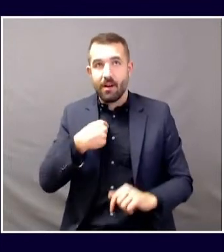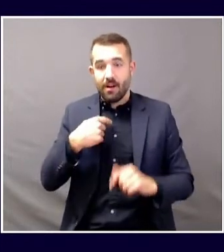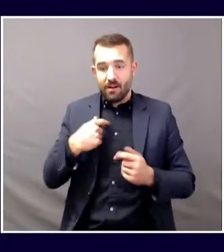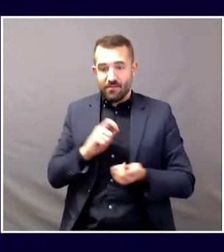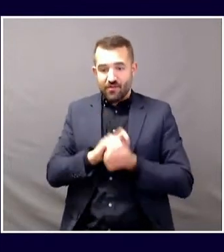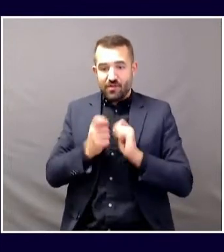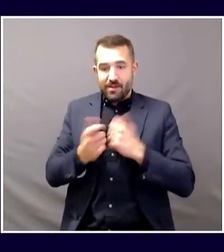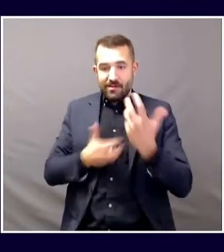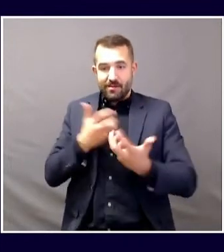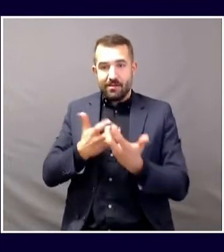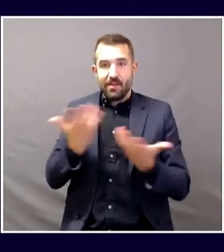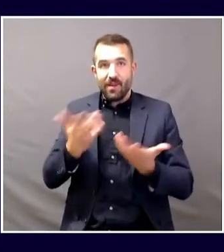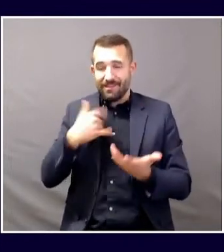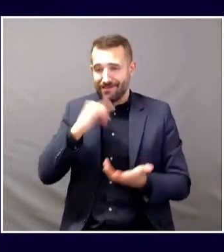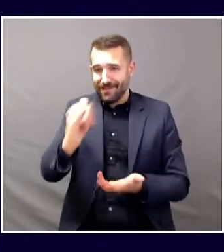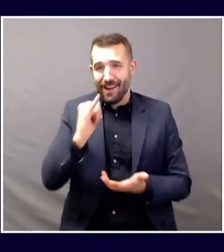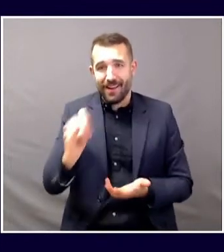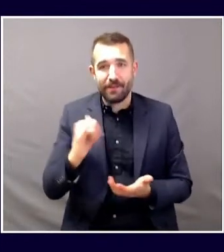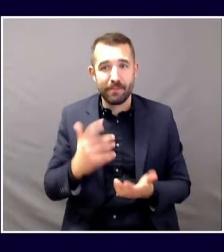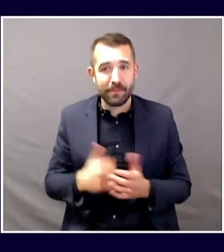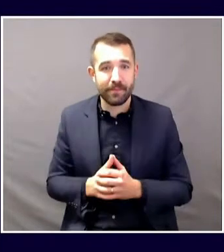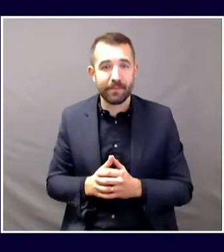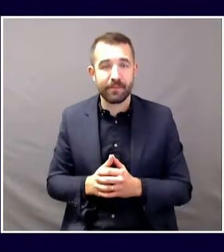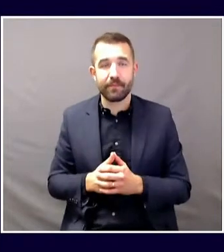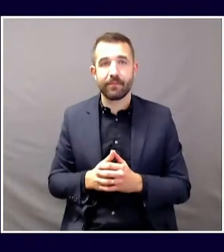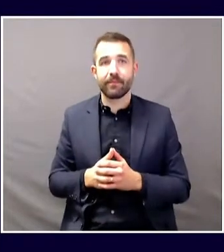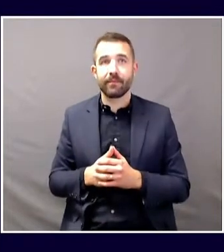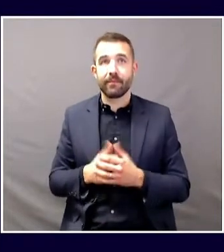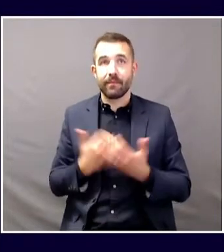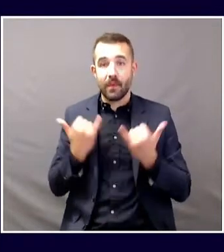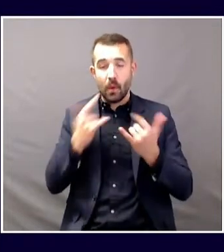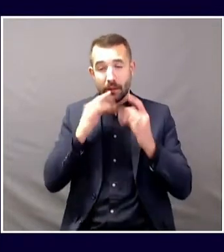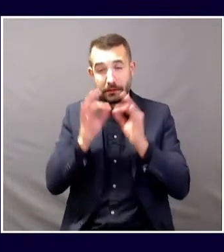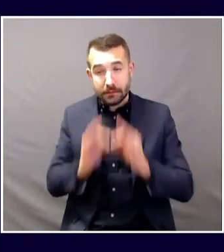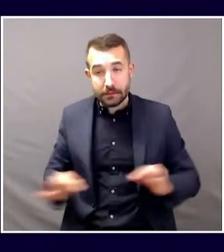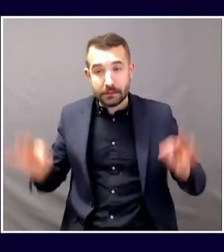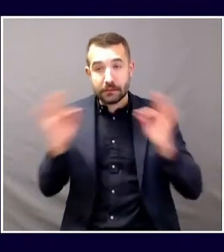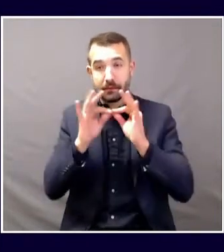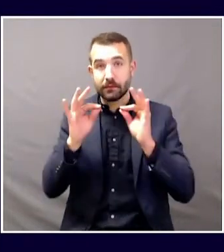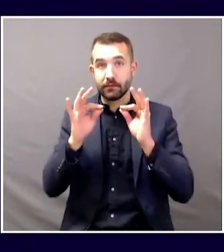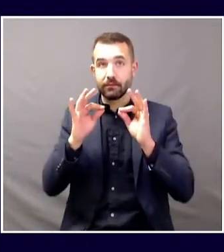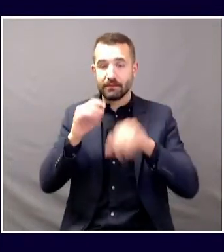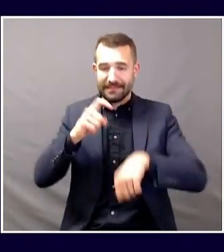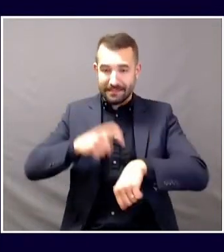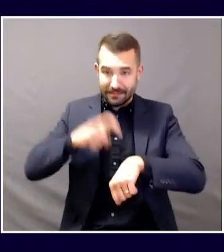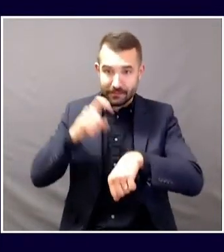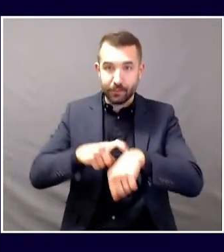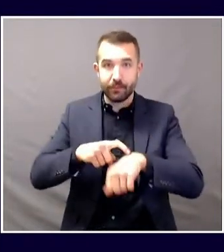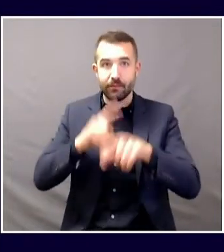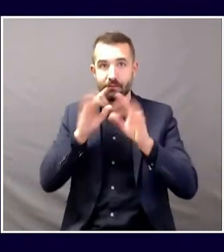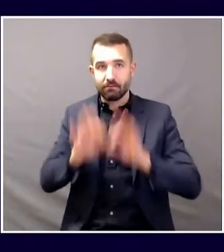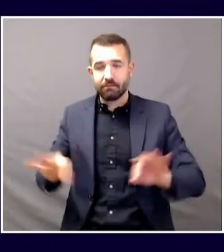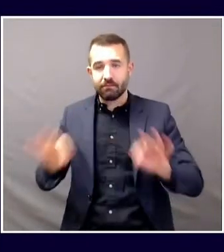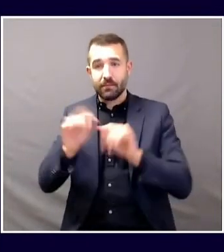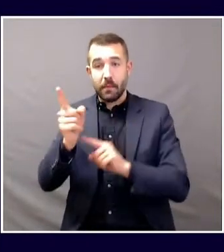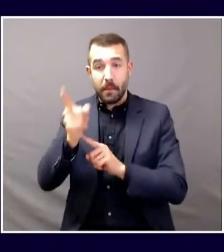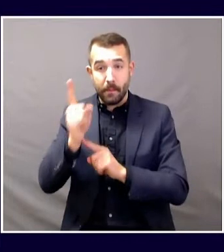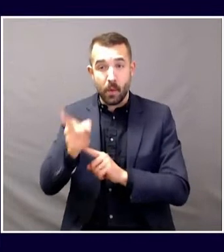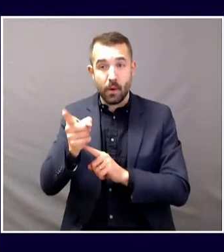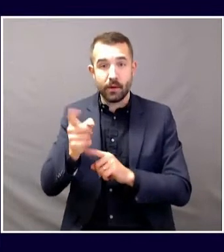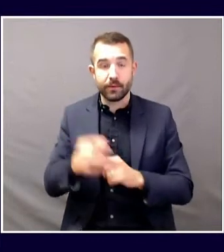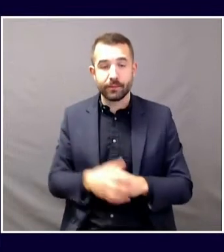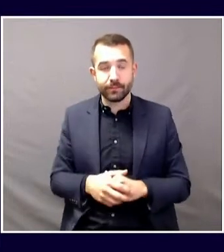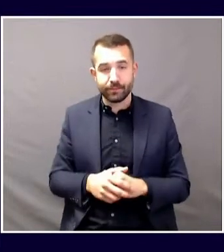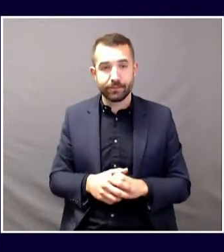the behaviors as well. We are at a critical moment with respect to COVID-19. We all have